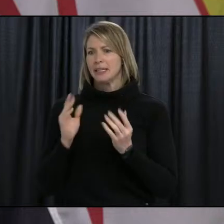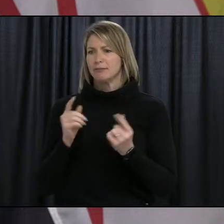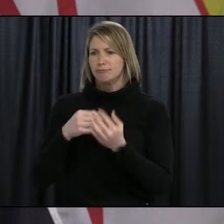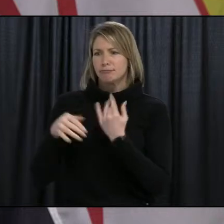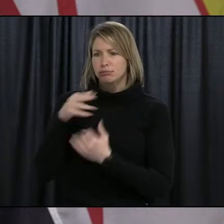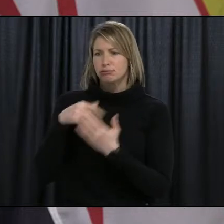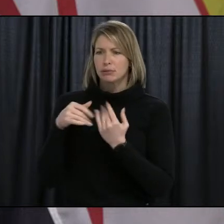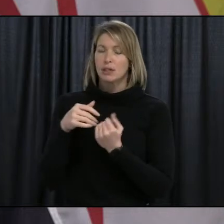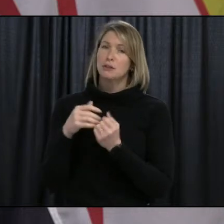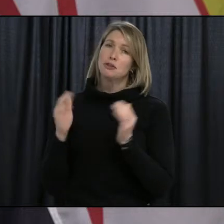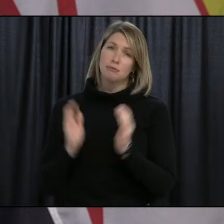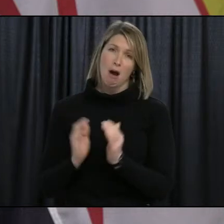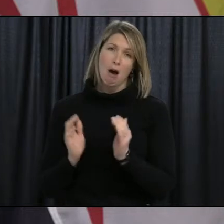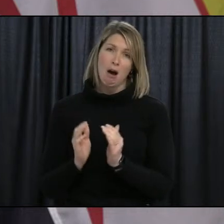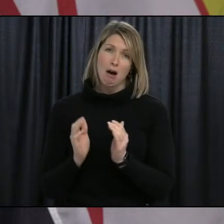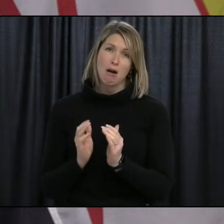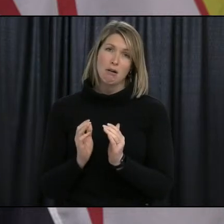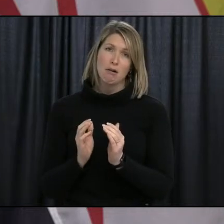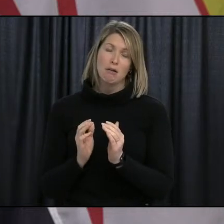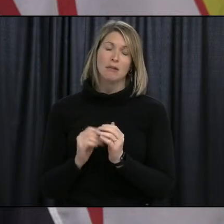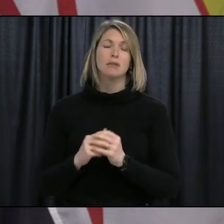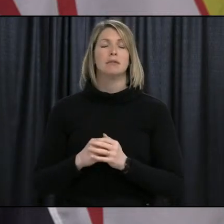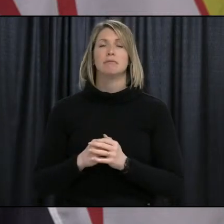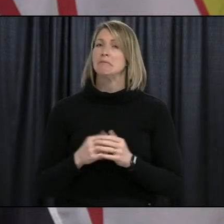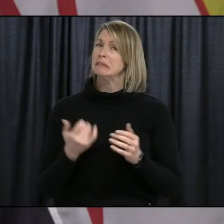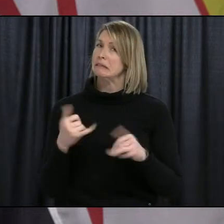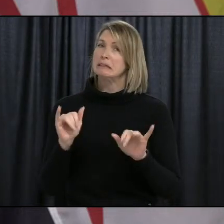those. So we'll be looking at